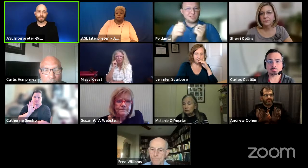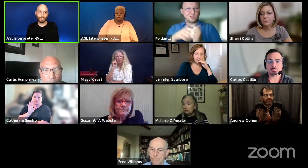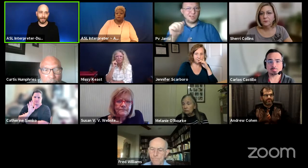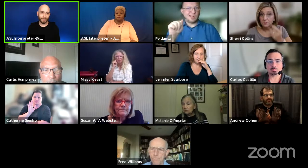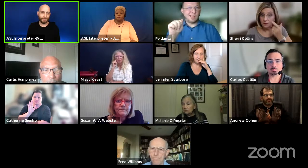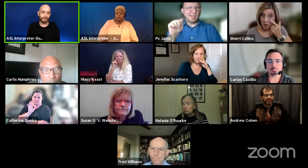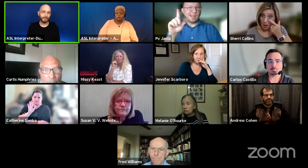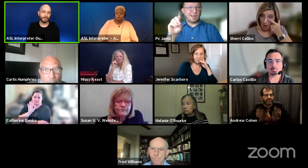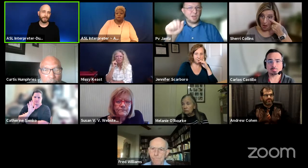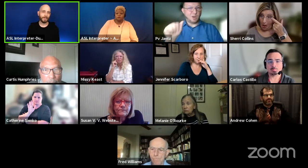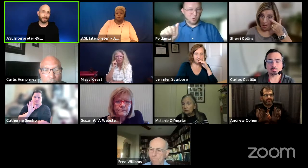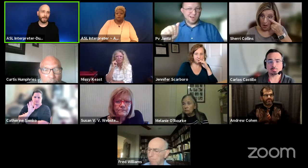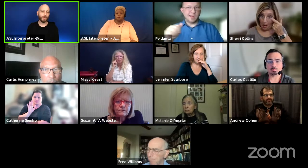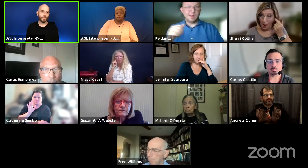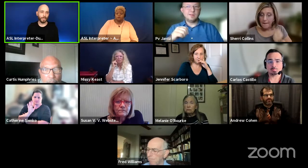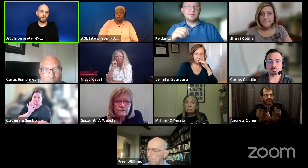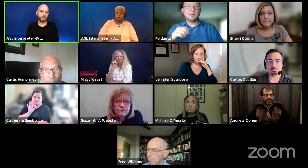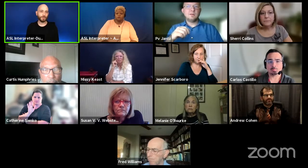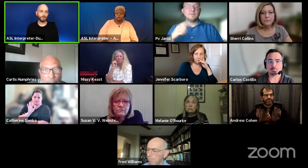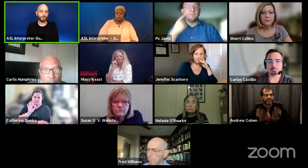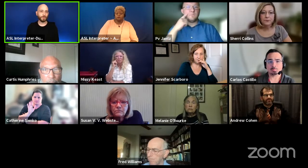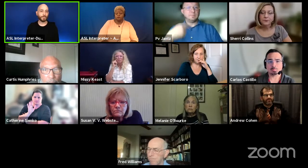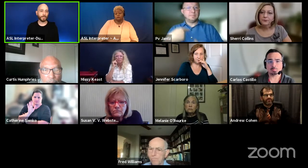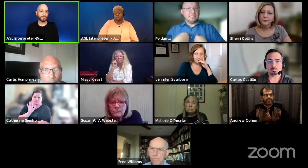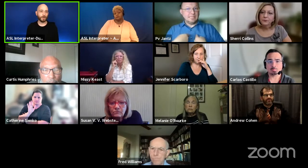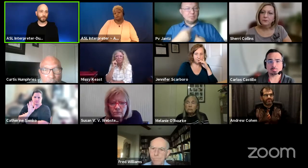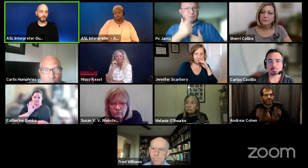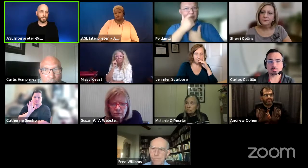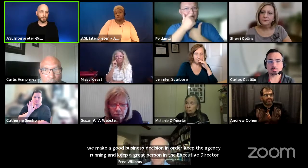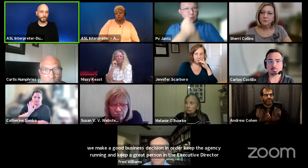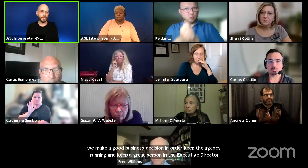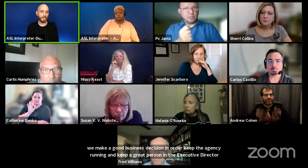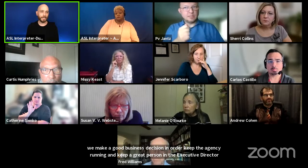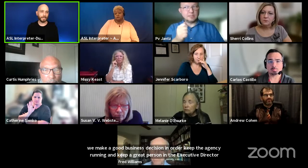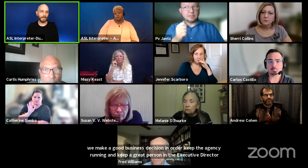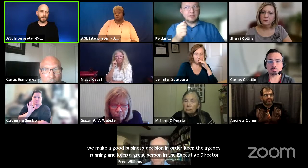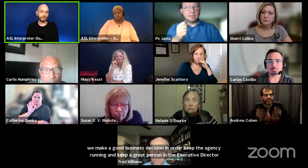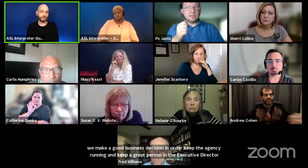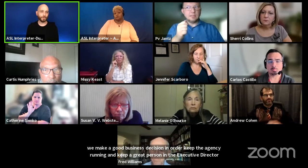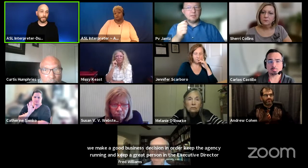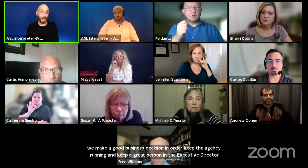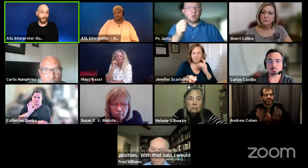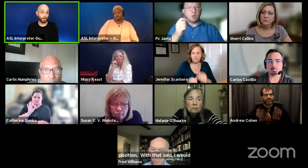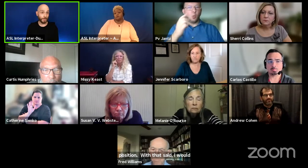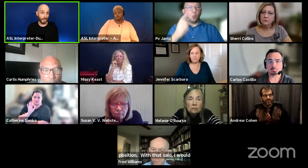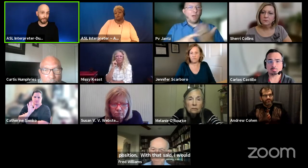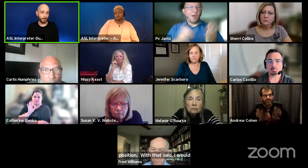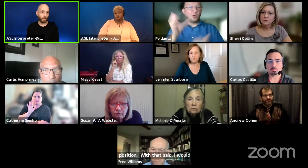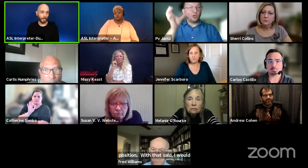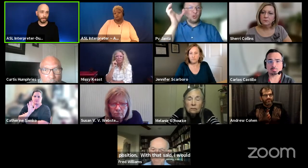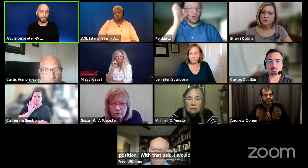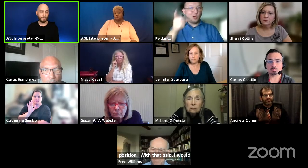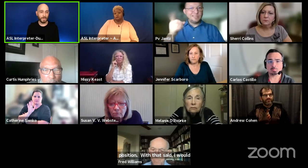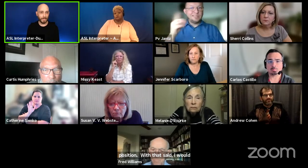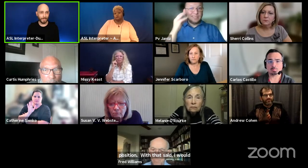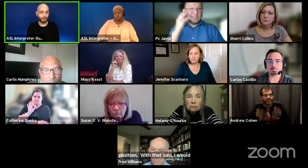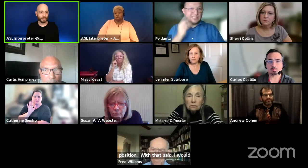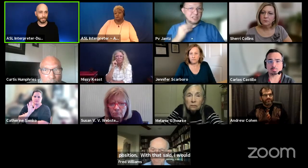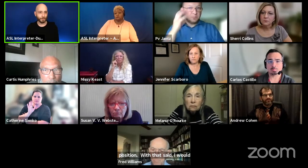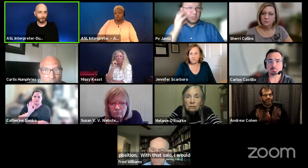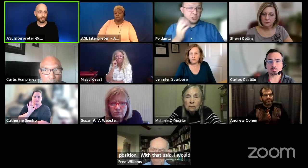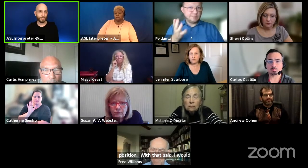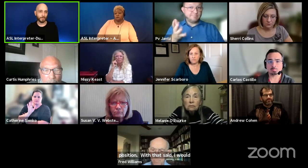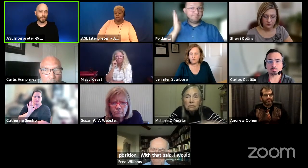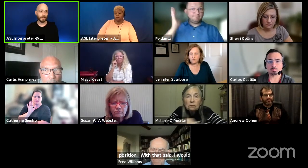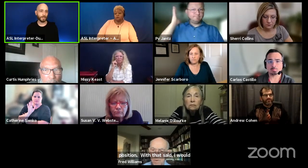With that said, I would like to address the conversation that we had with ADOA. To me, it